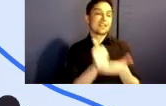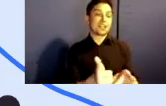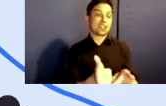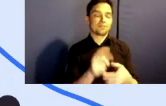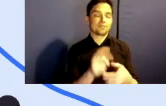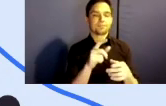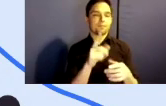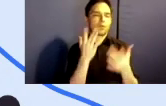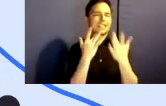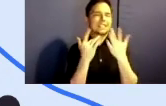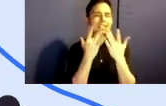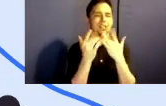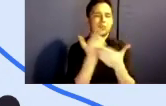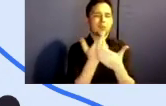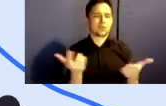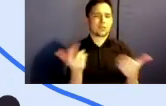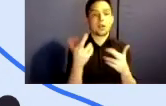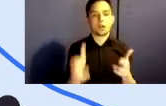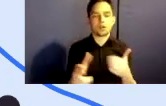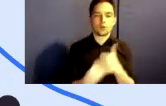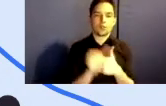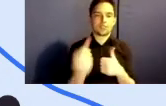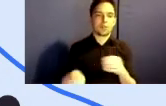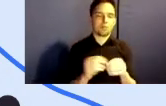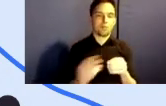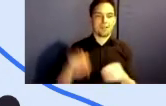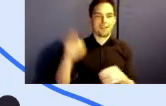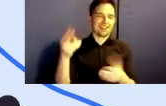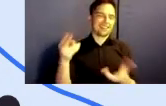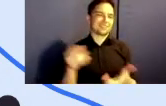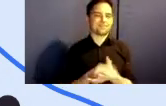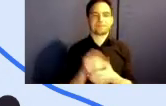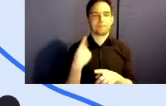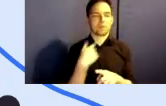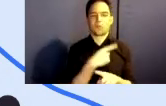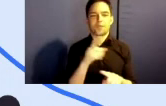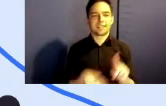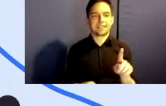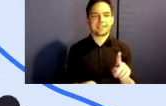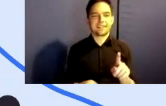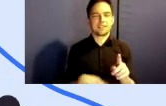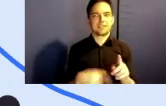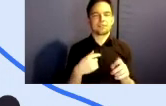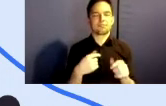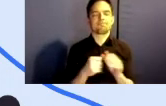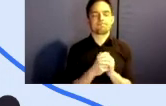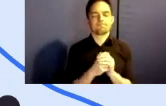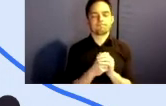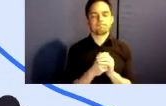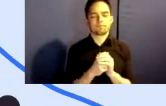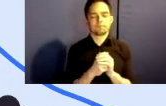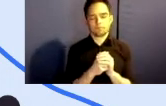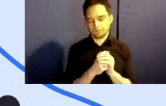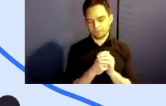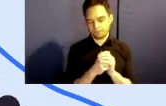scarce resources, risks are even higher. So we cannot take care of we